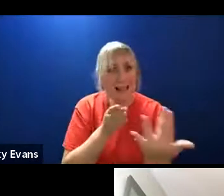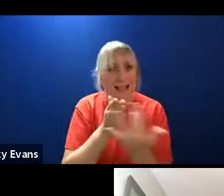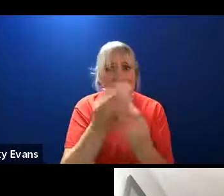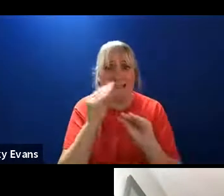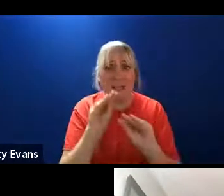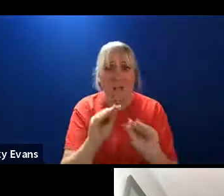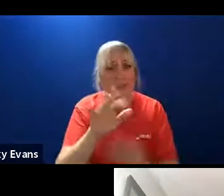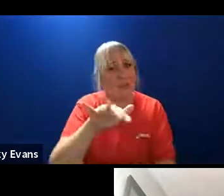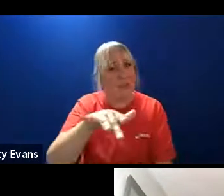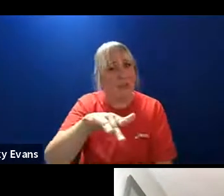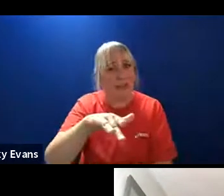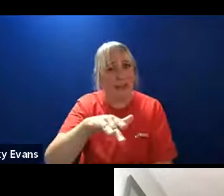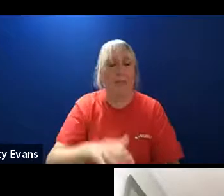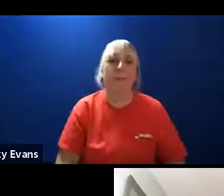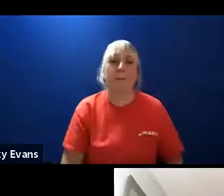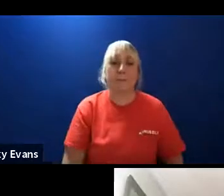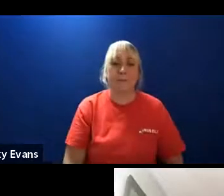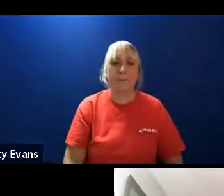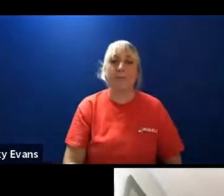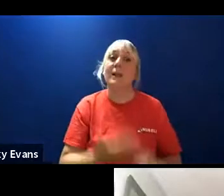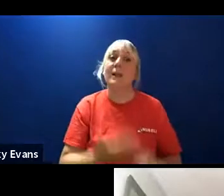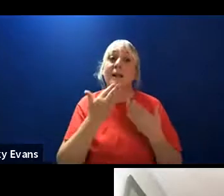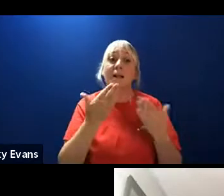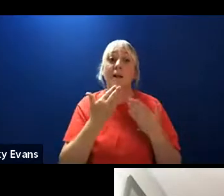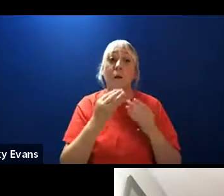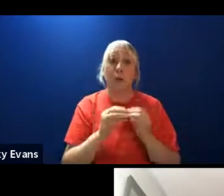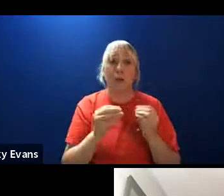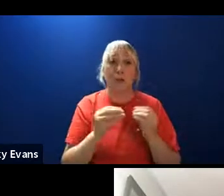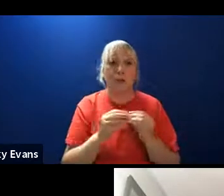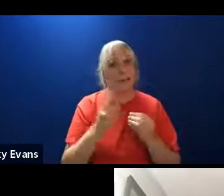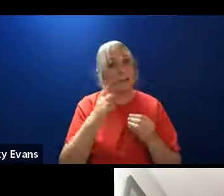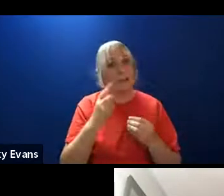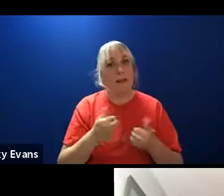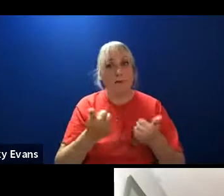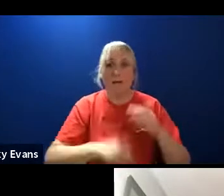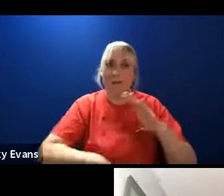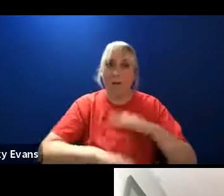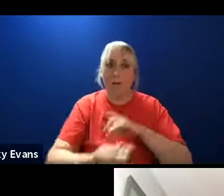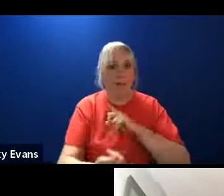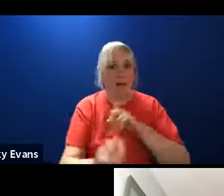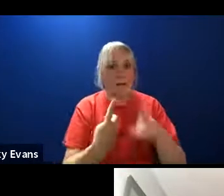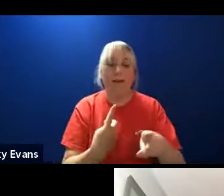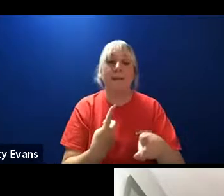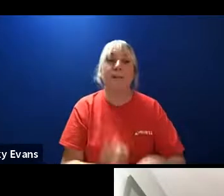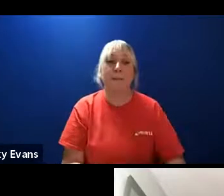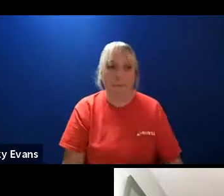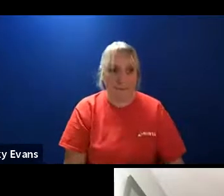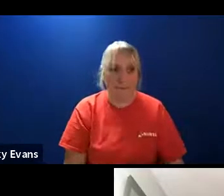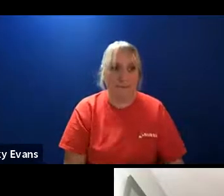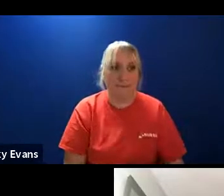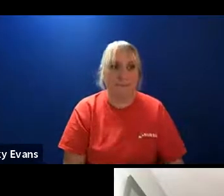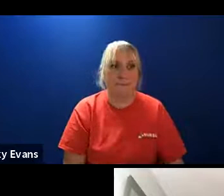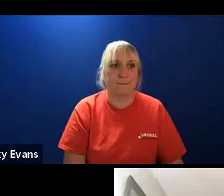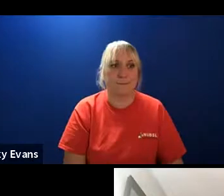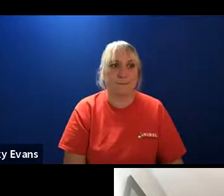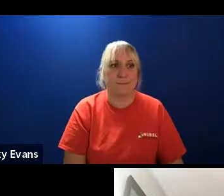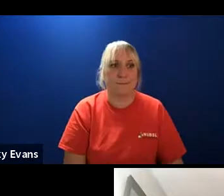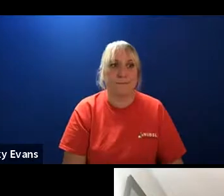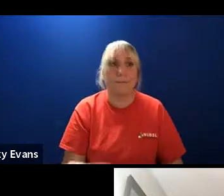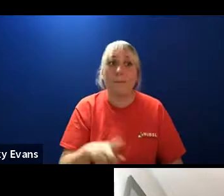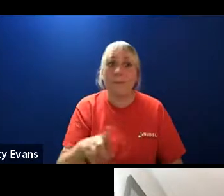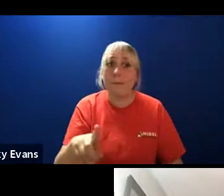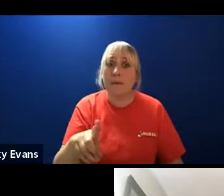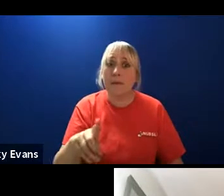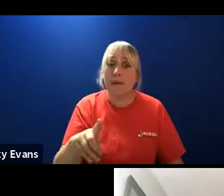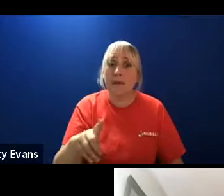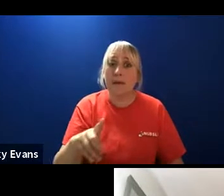Thanks, Bernard. I think that has comprehensively answered that question of the response to the pandemic in terms of Cuban